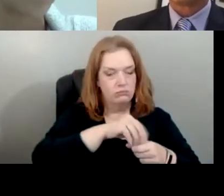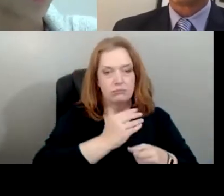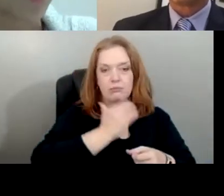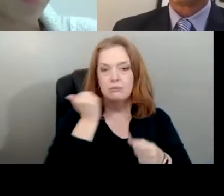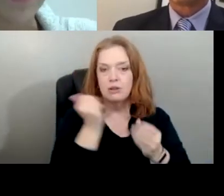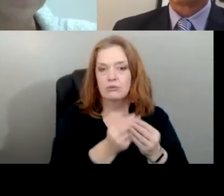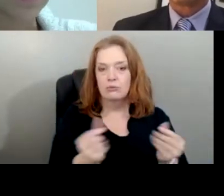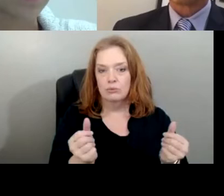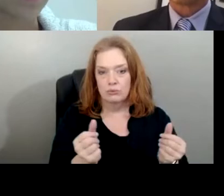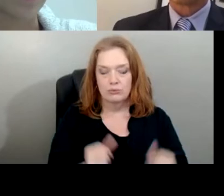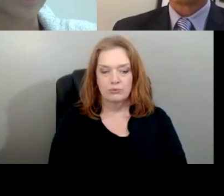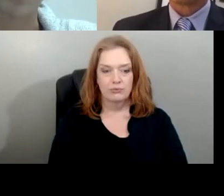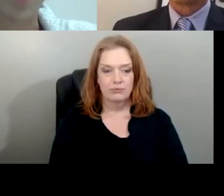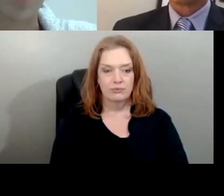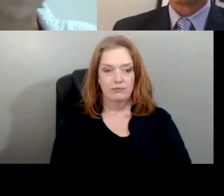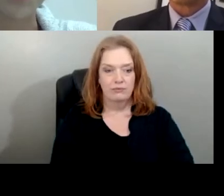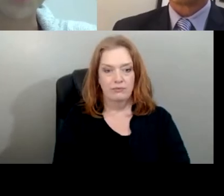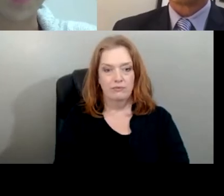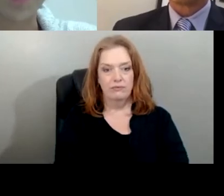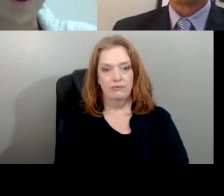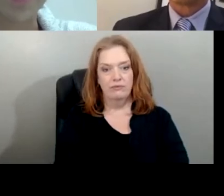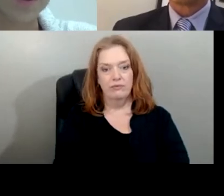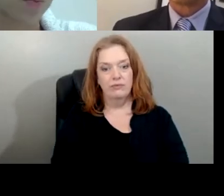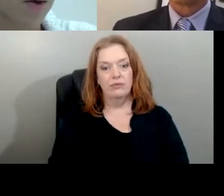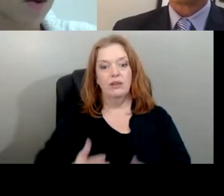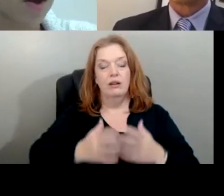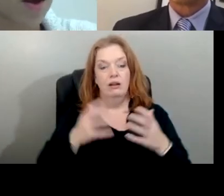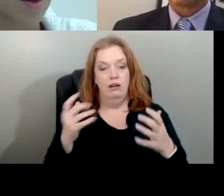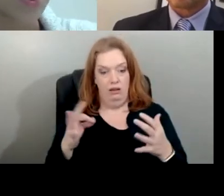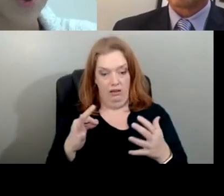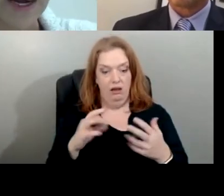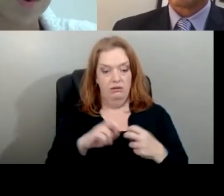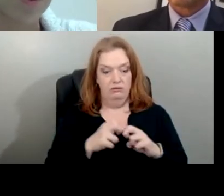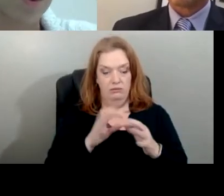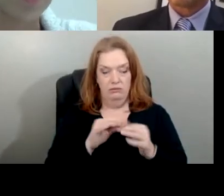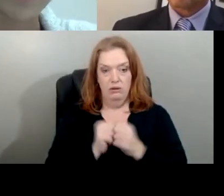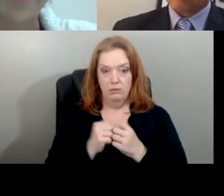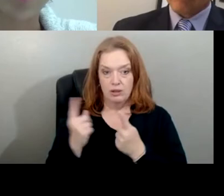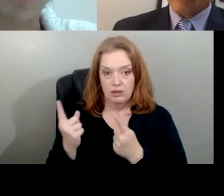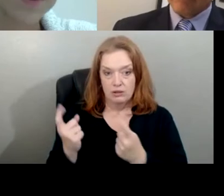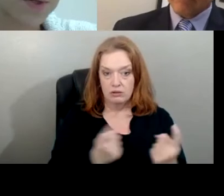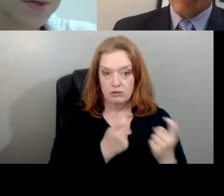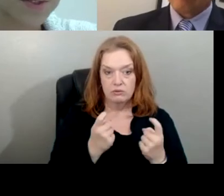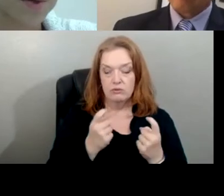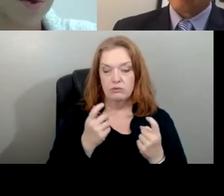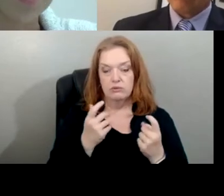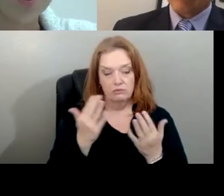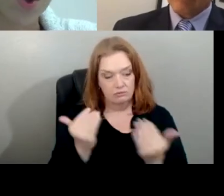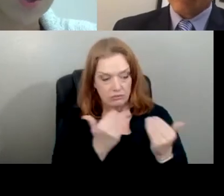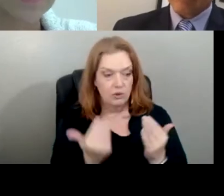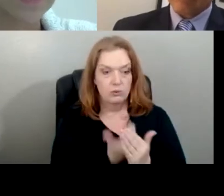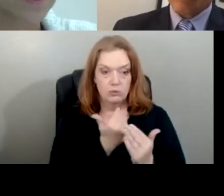Crisis and recruitment, we have a lot of issues with that as well. Training and retaining officers. So under